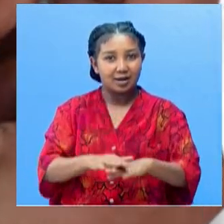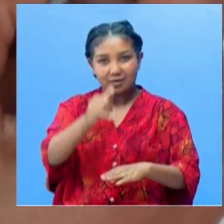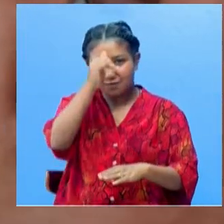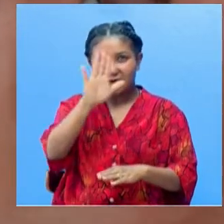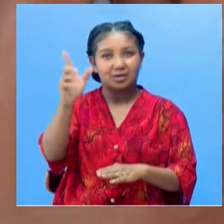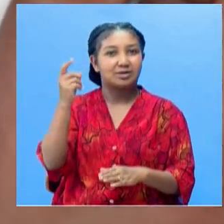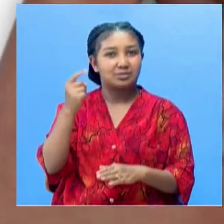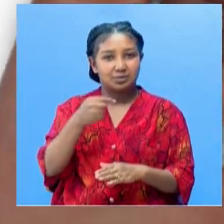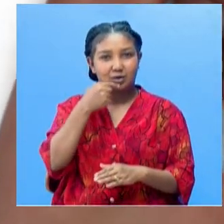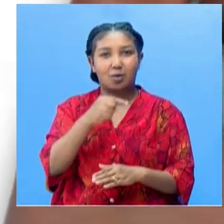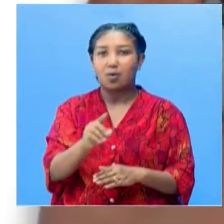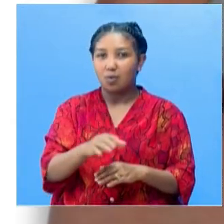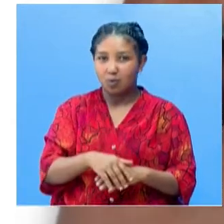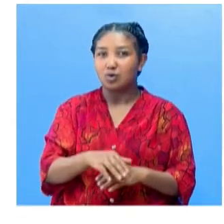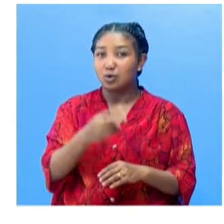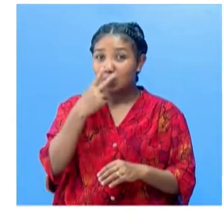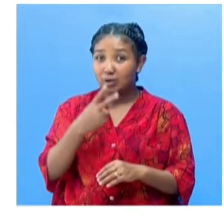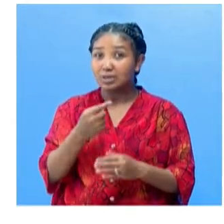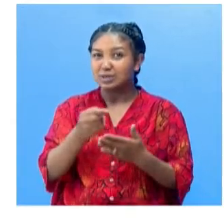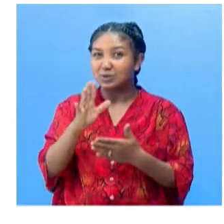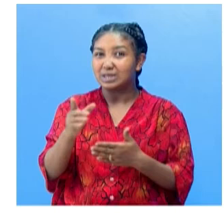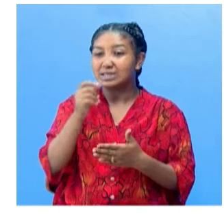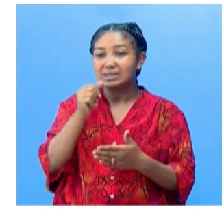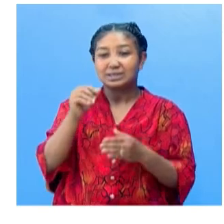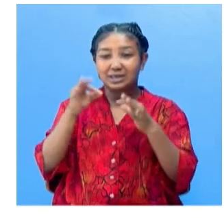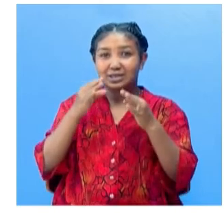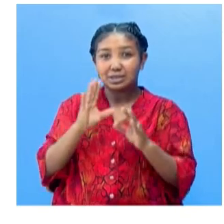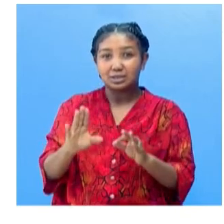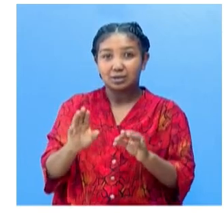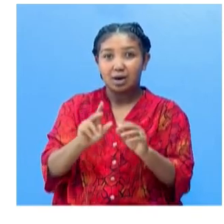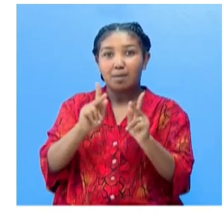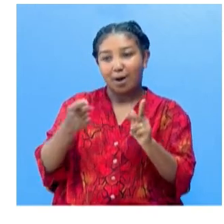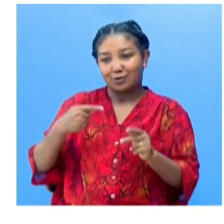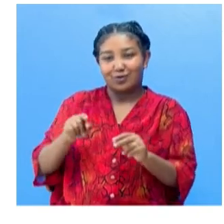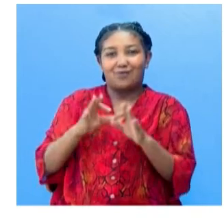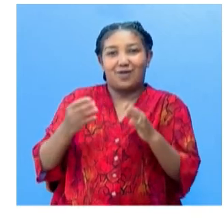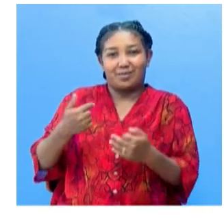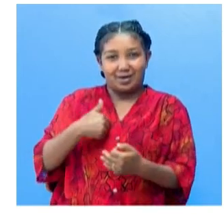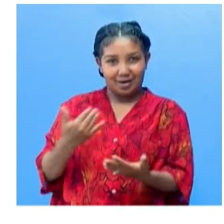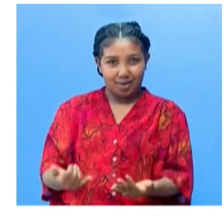father said, "Look, it looks like this kitten is part of our family now."